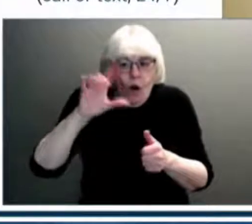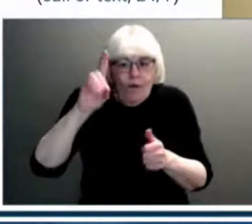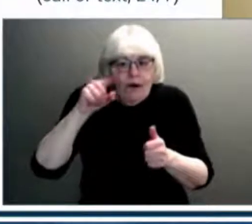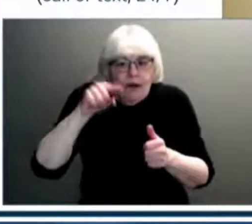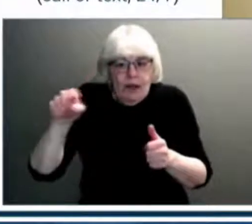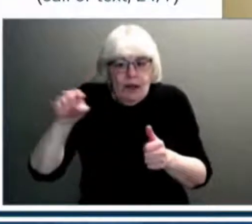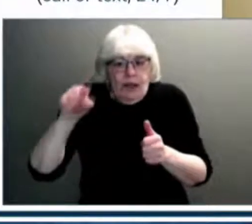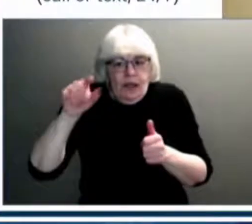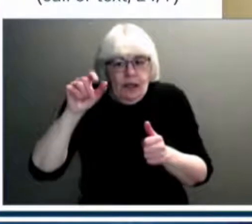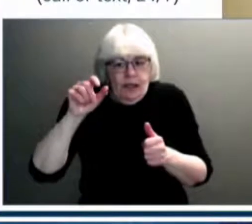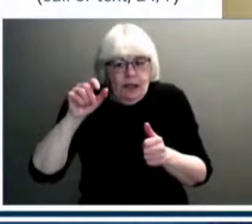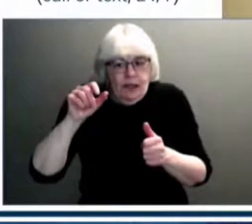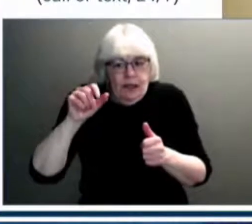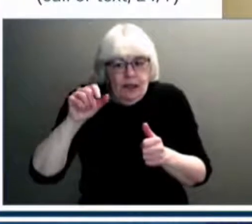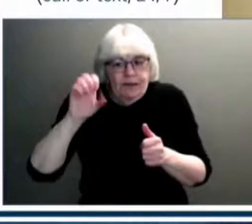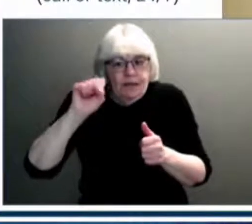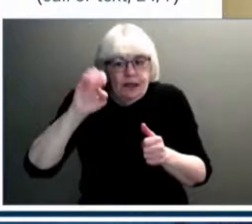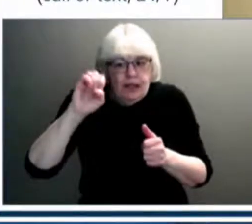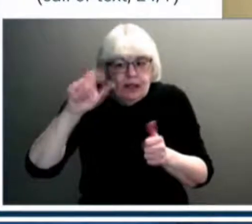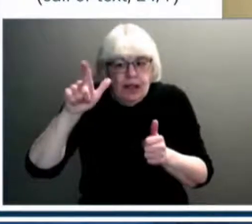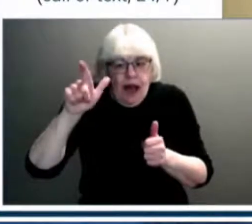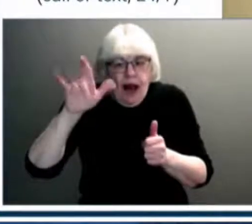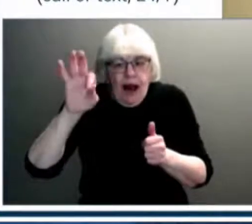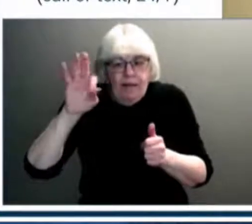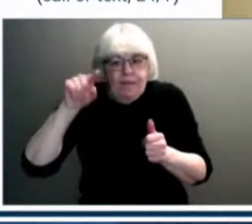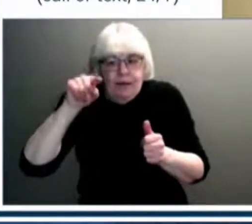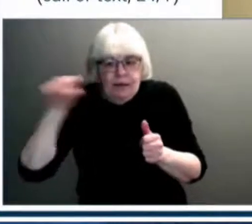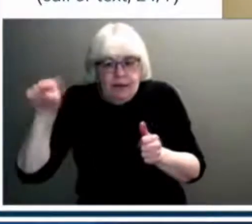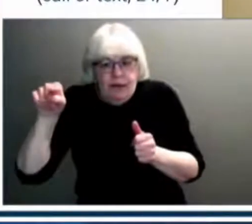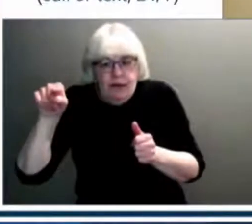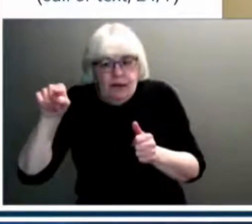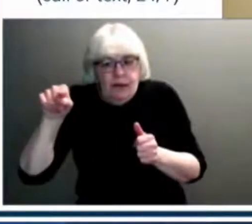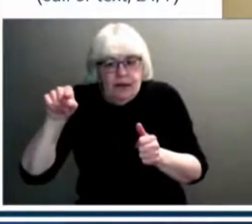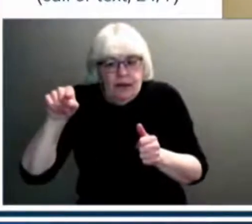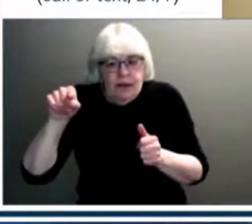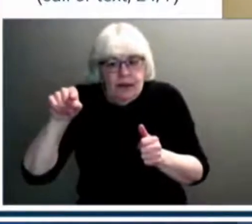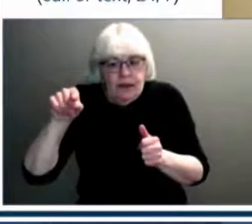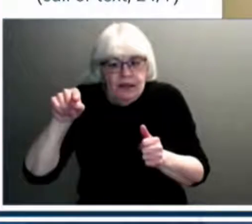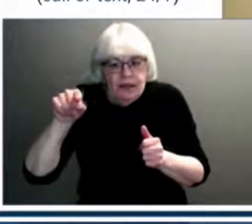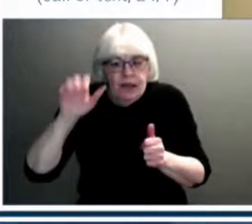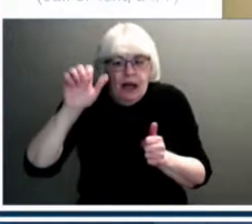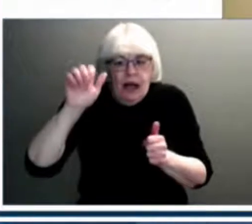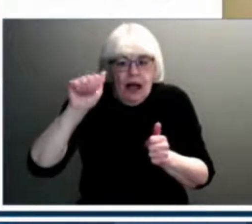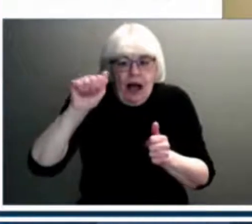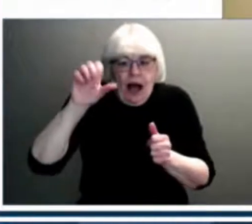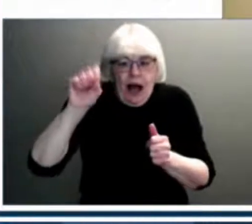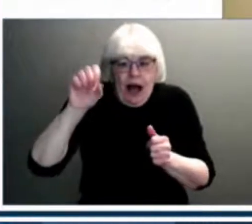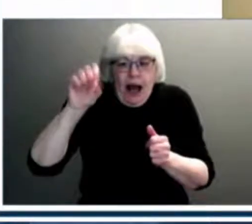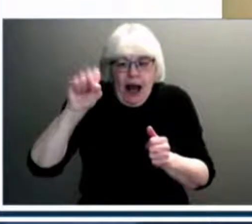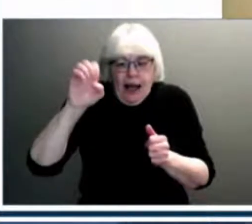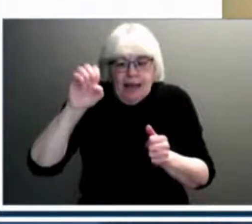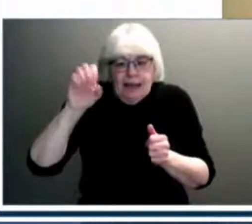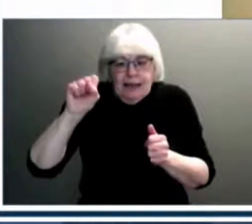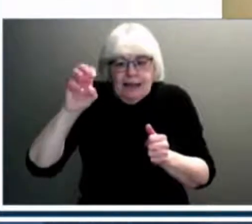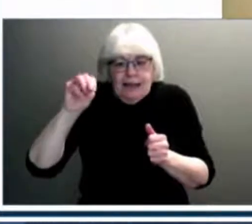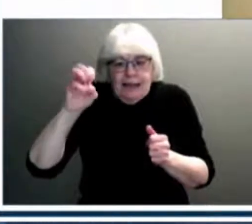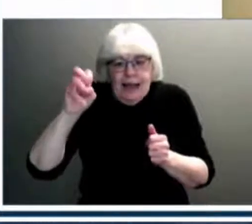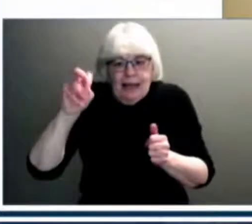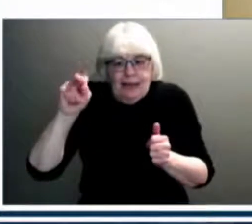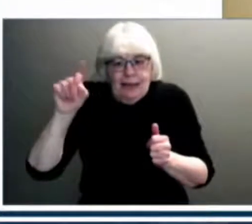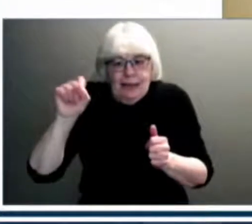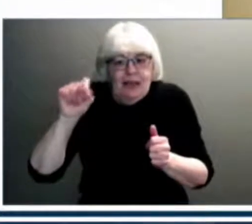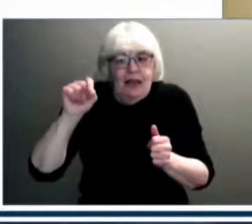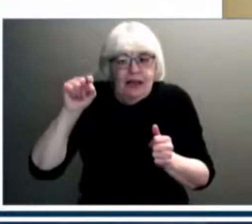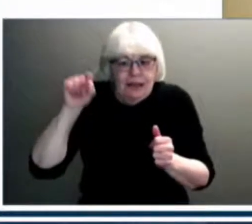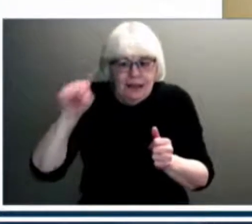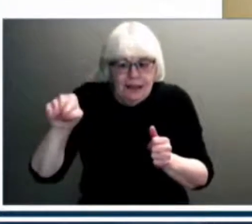covid-self-assessment.novascotia.ca. And if you cannot do this online self-assessment, and only then, you can call